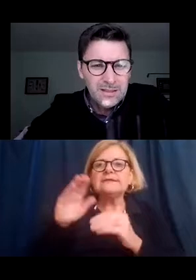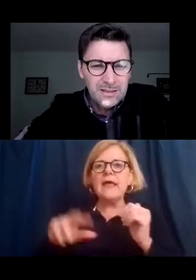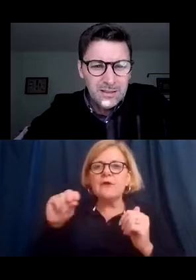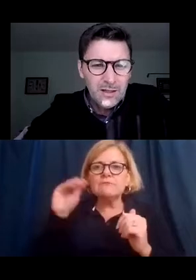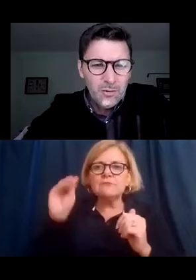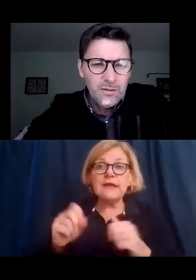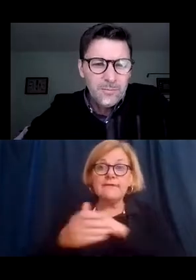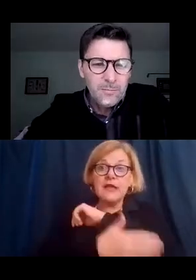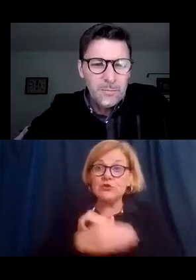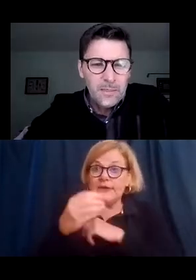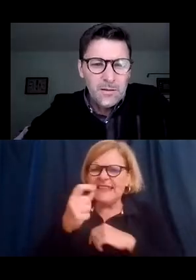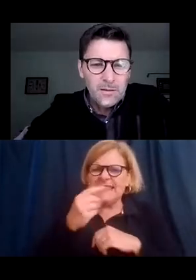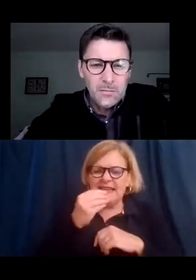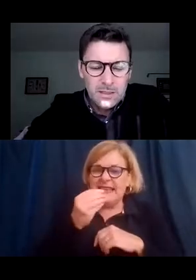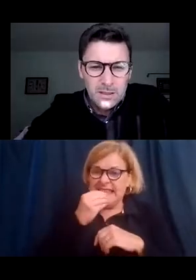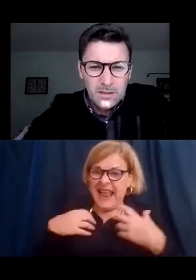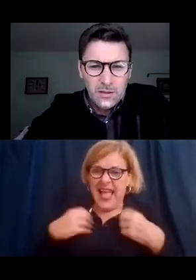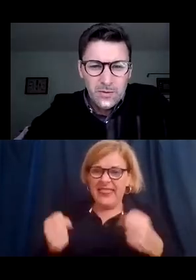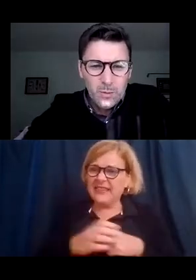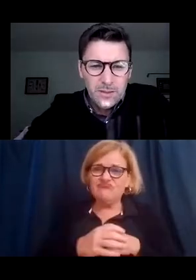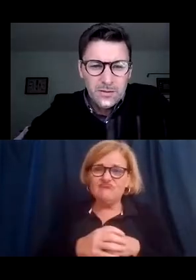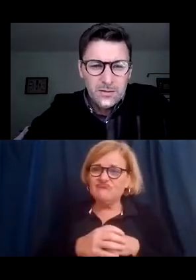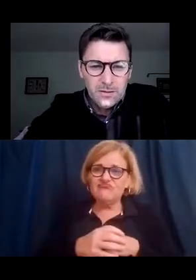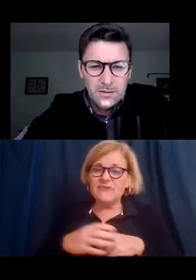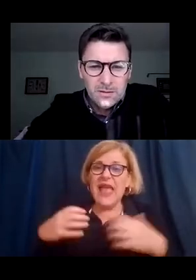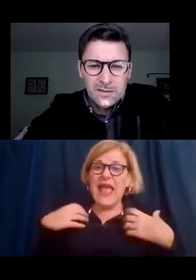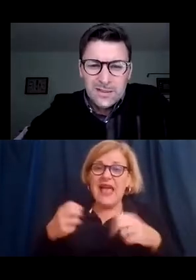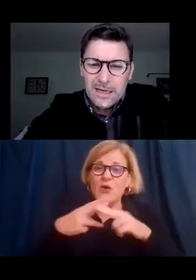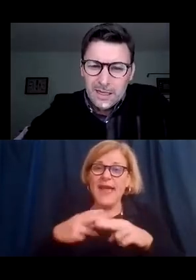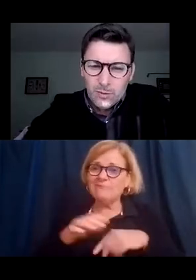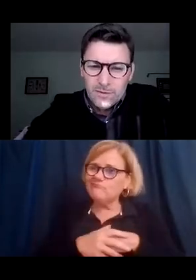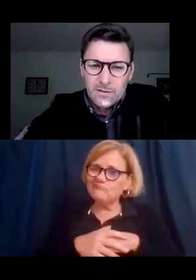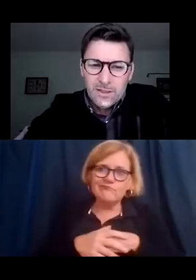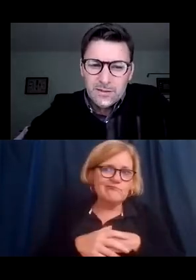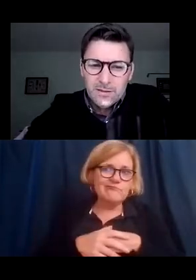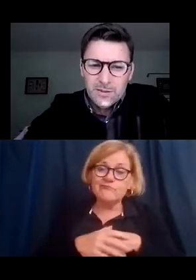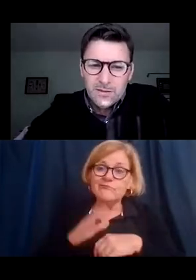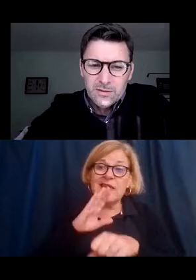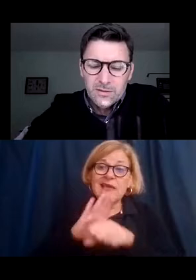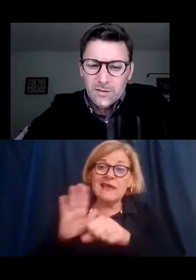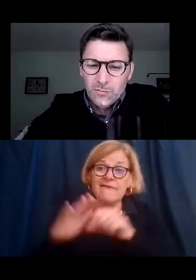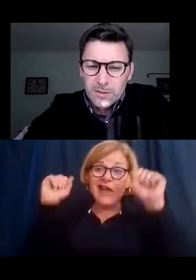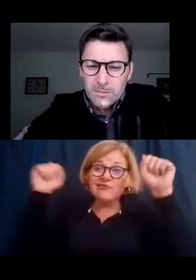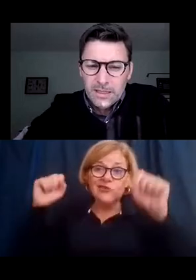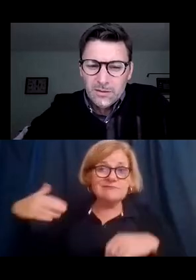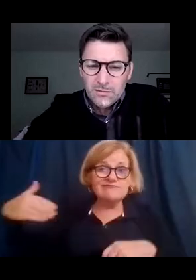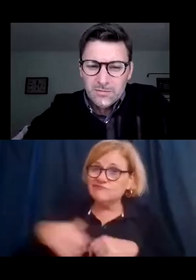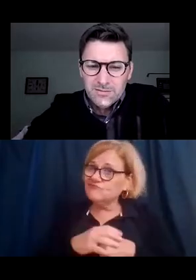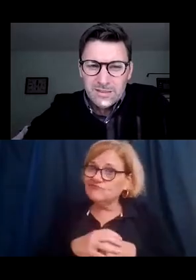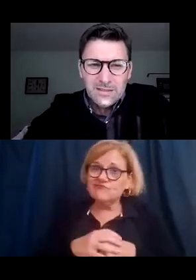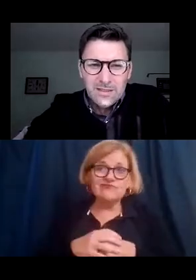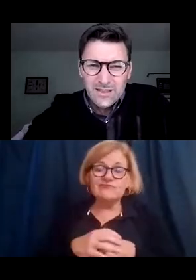they eat healthy, maintain a healthy weight, get adequate physical activity, and avoid